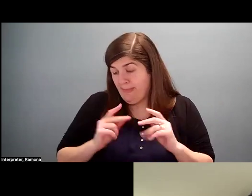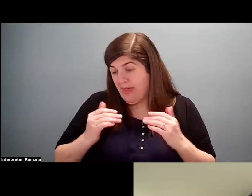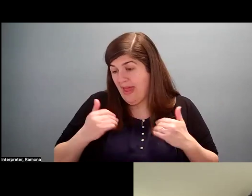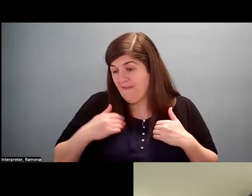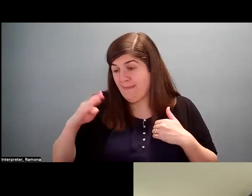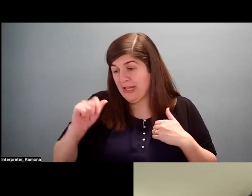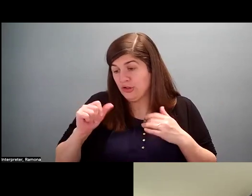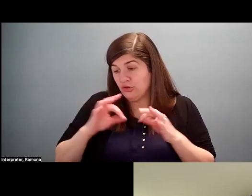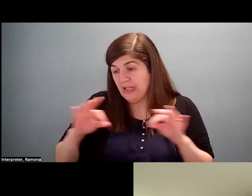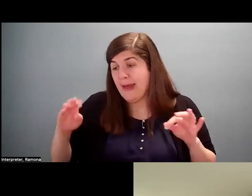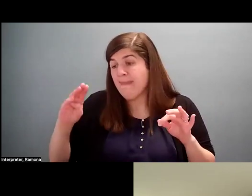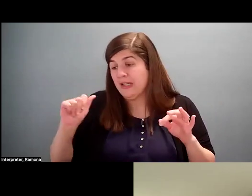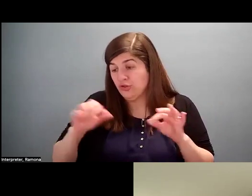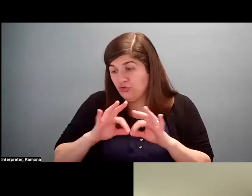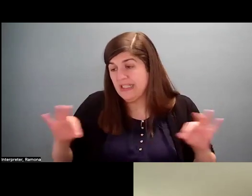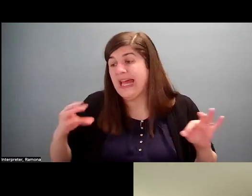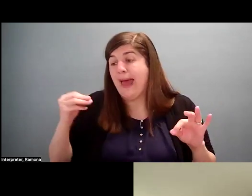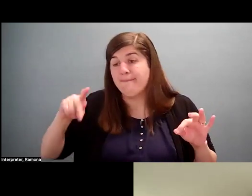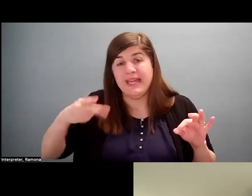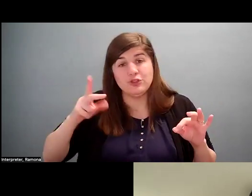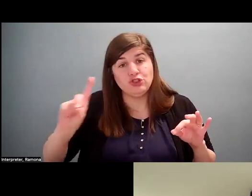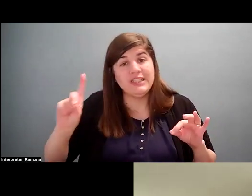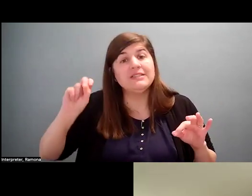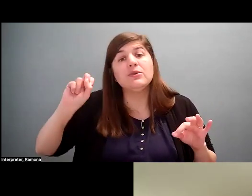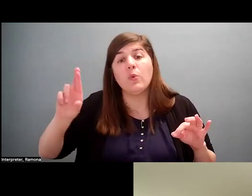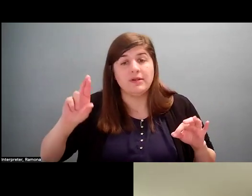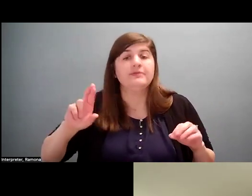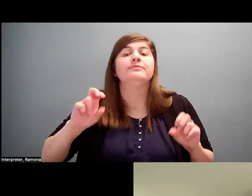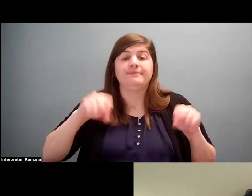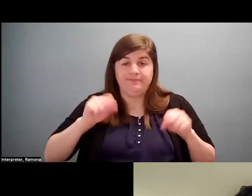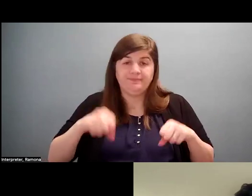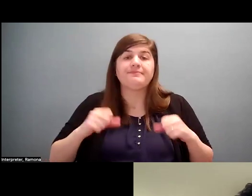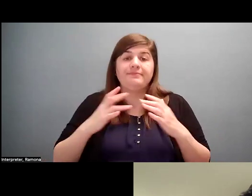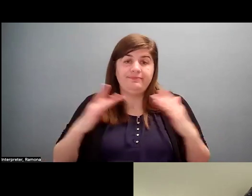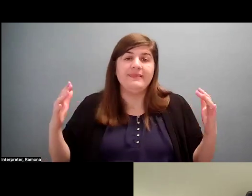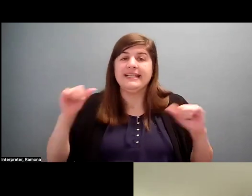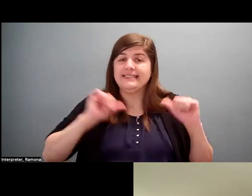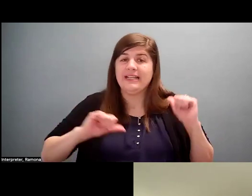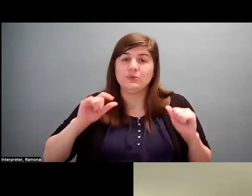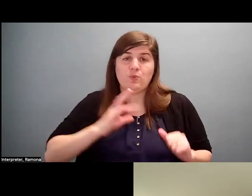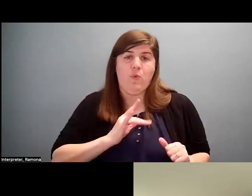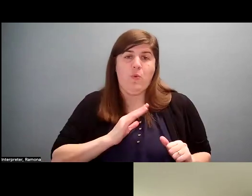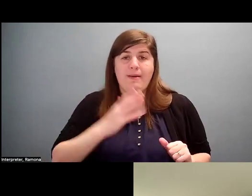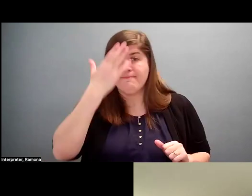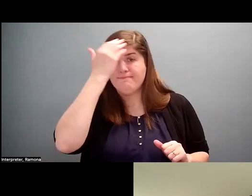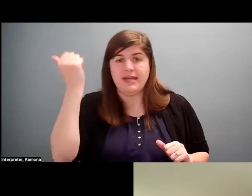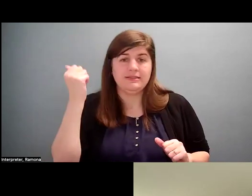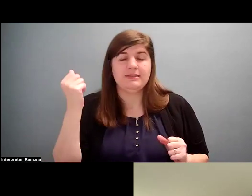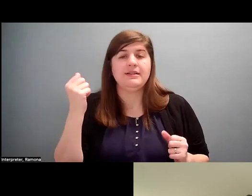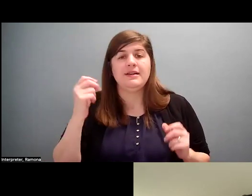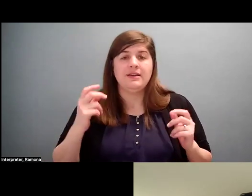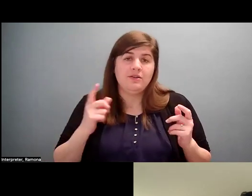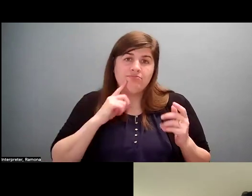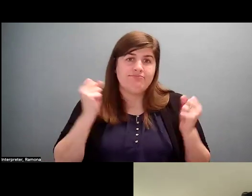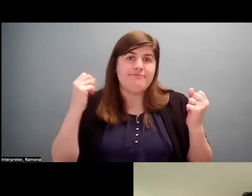bachelor's degrees, master's degrees, and PhDs, or Yes. just one Yeah. of So those? science is very cool because it's like it allows people from all